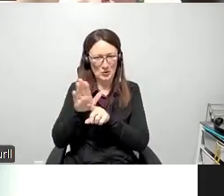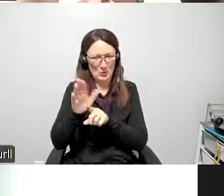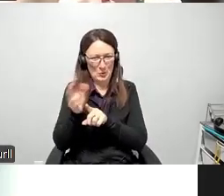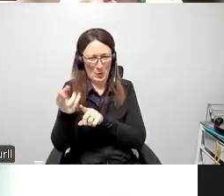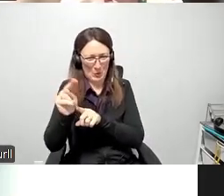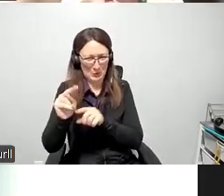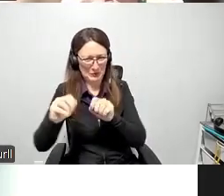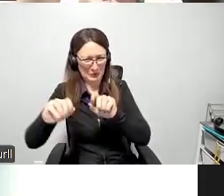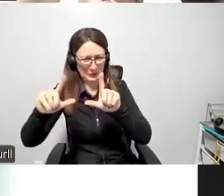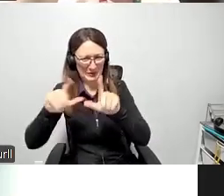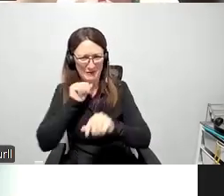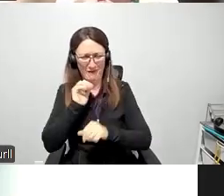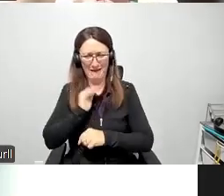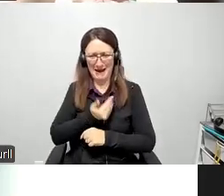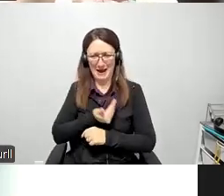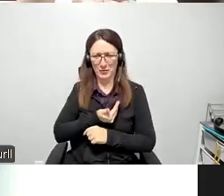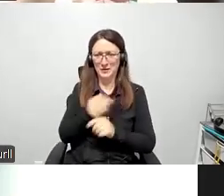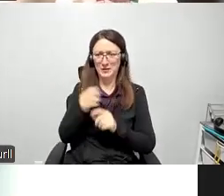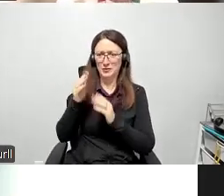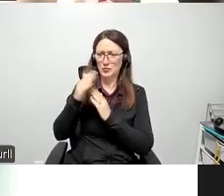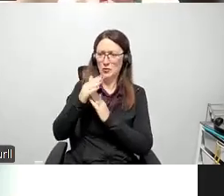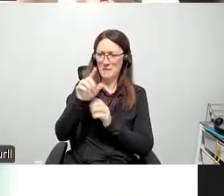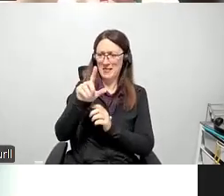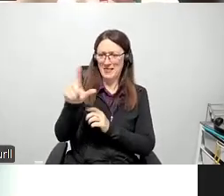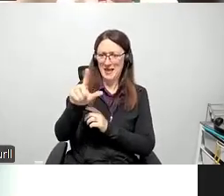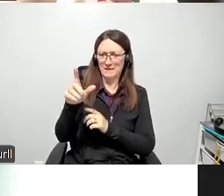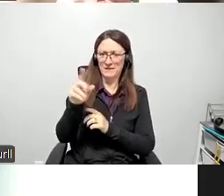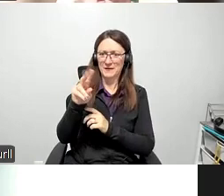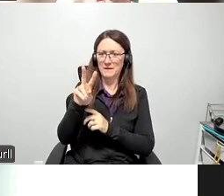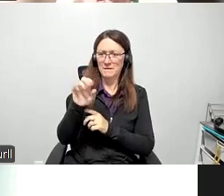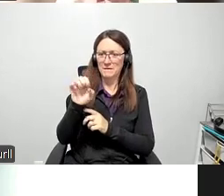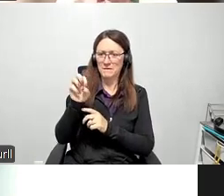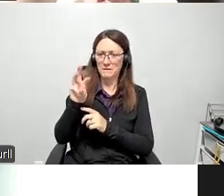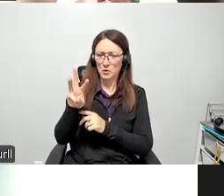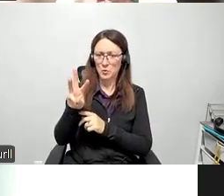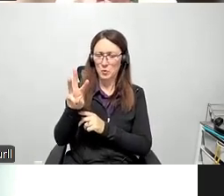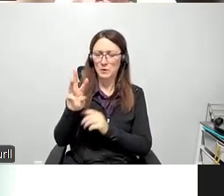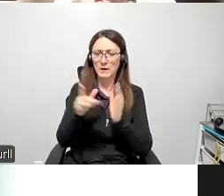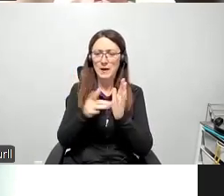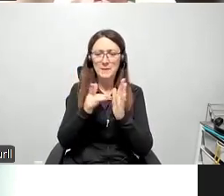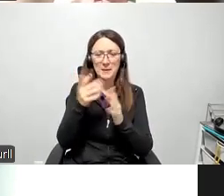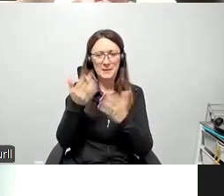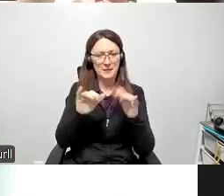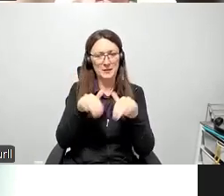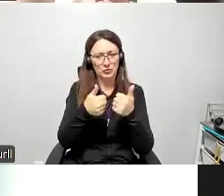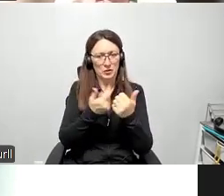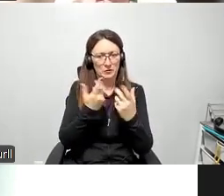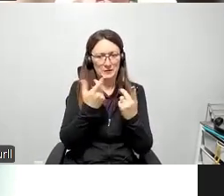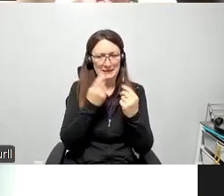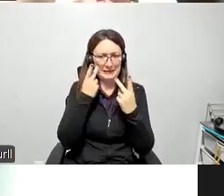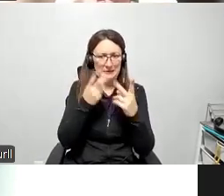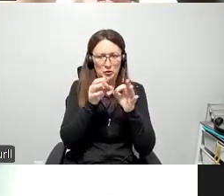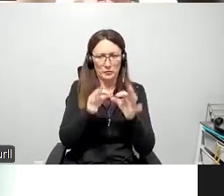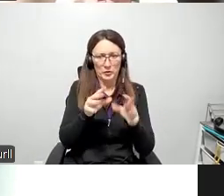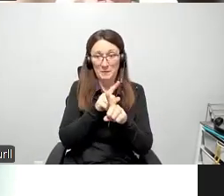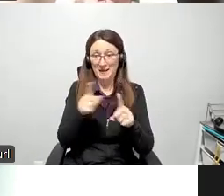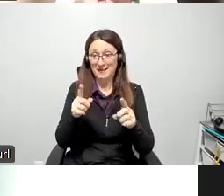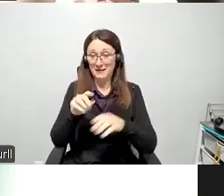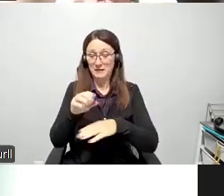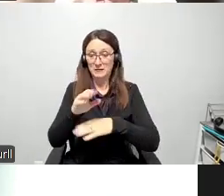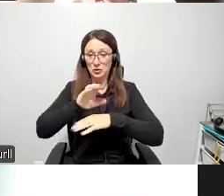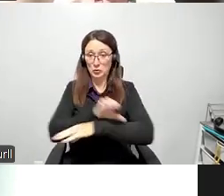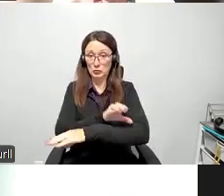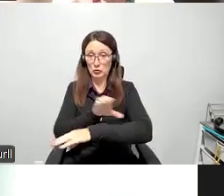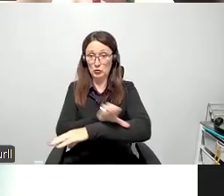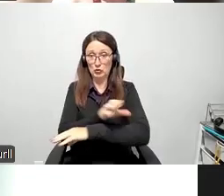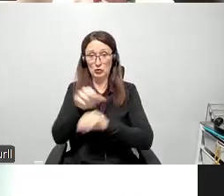ours. So there's a view button on the top left. If you're looking at an iPad, there might be a challenge with that, but if you're looking at a desktop computer, you